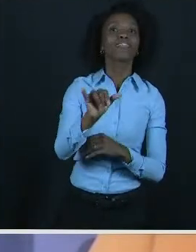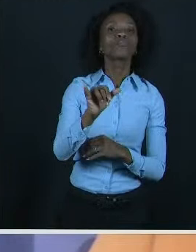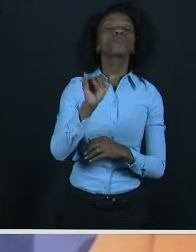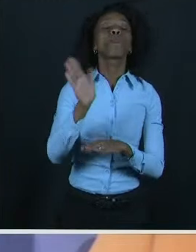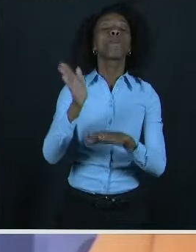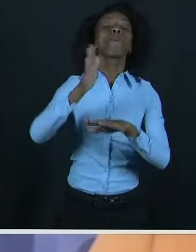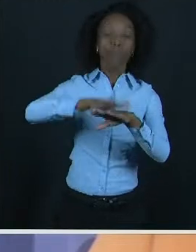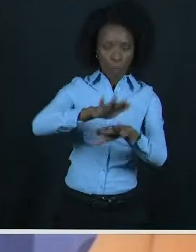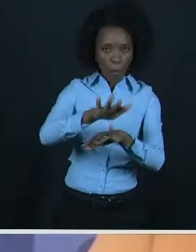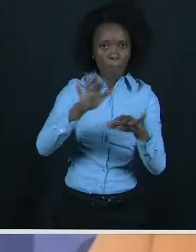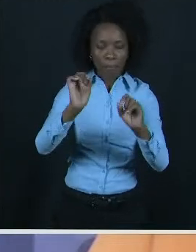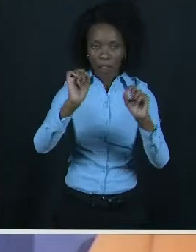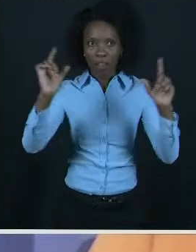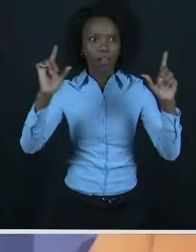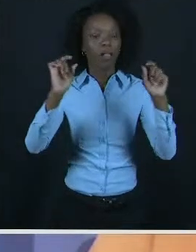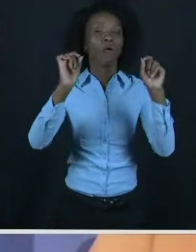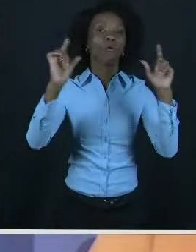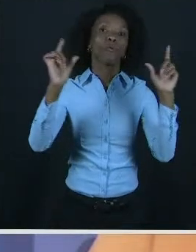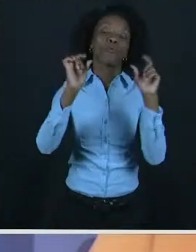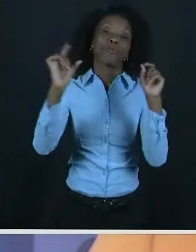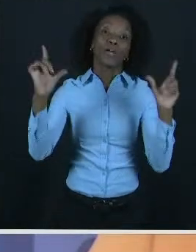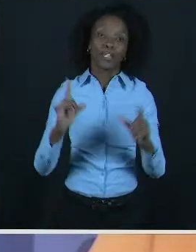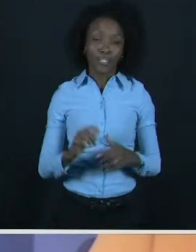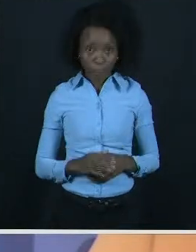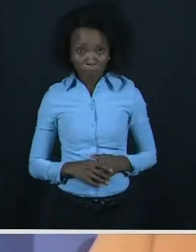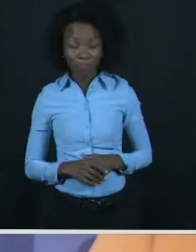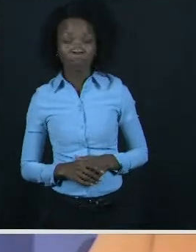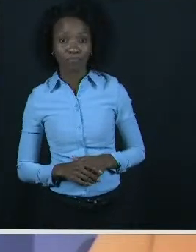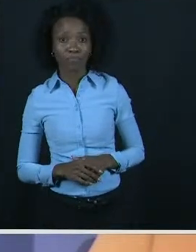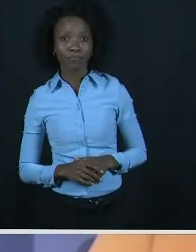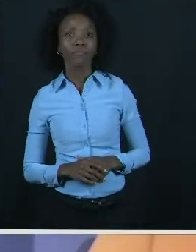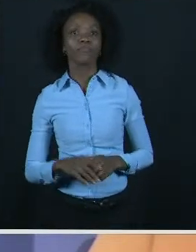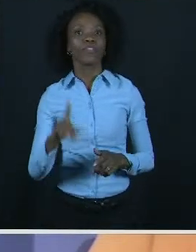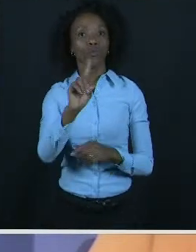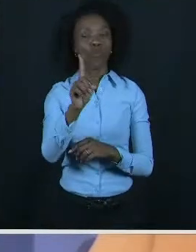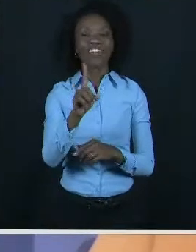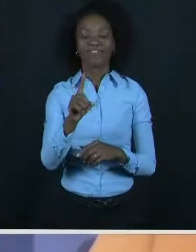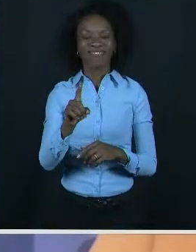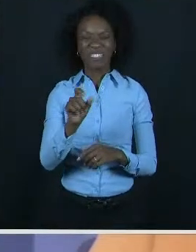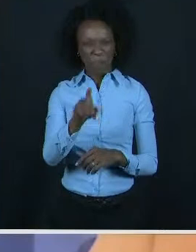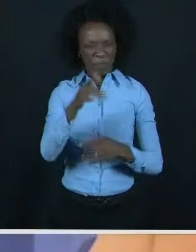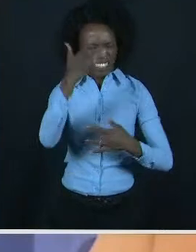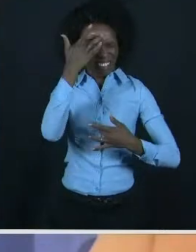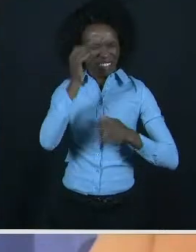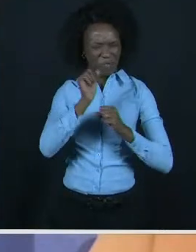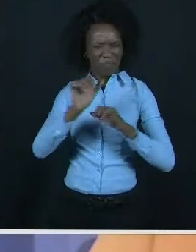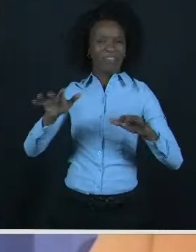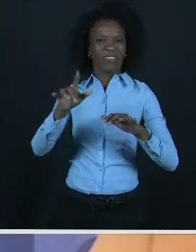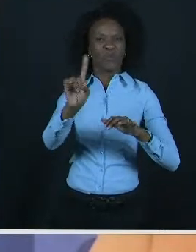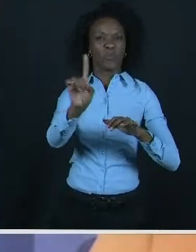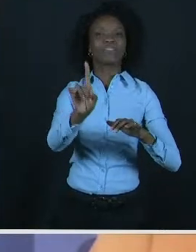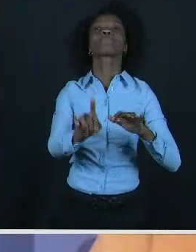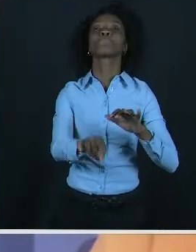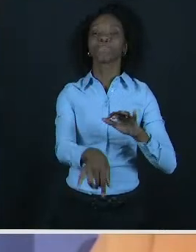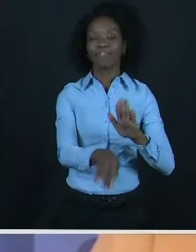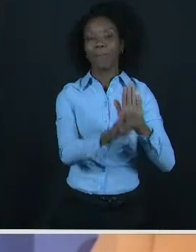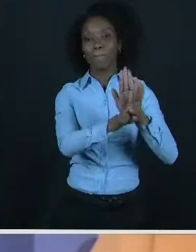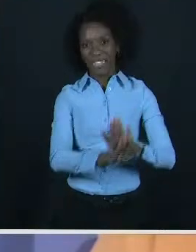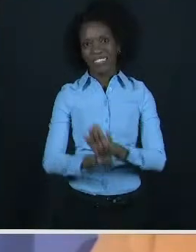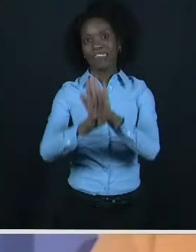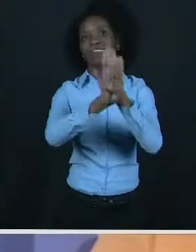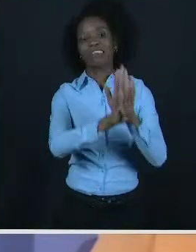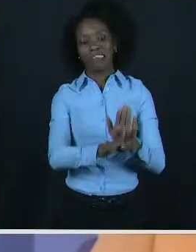and more of our people in South Africa are aware of the scourge that is gender-based violence,